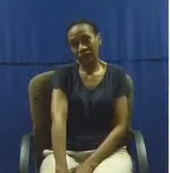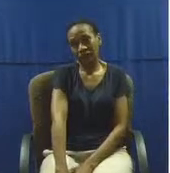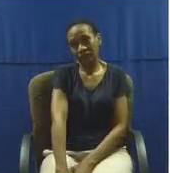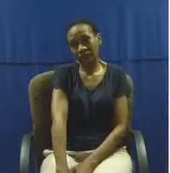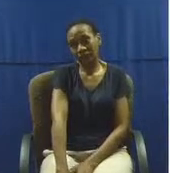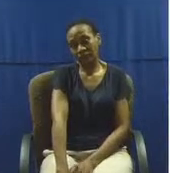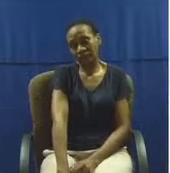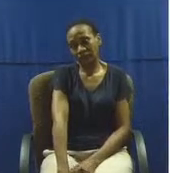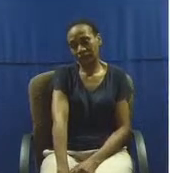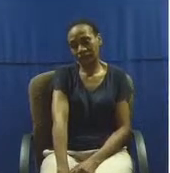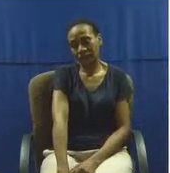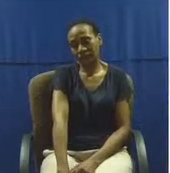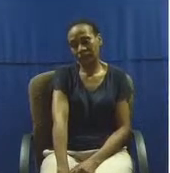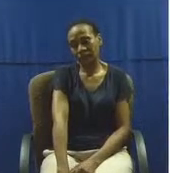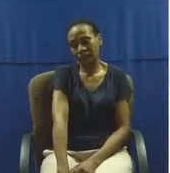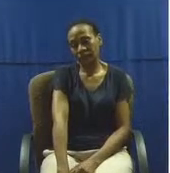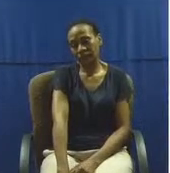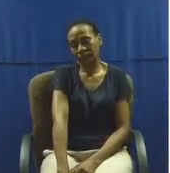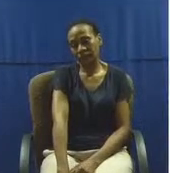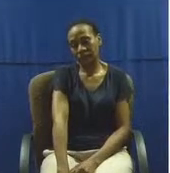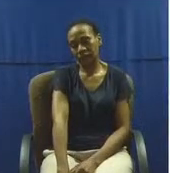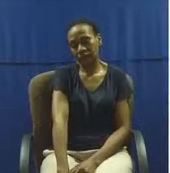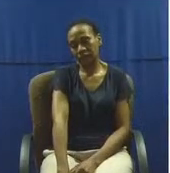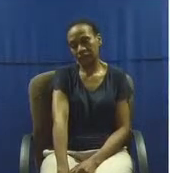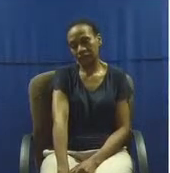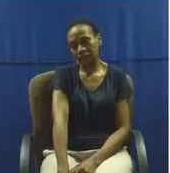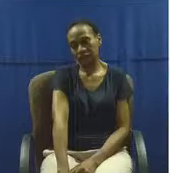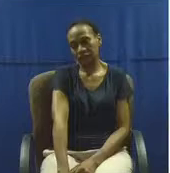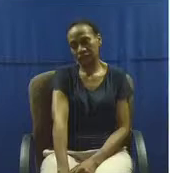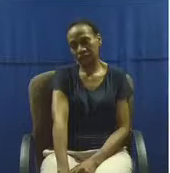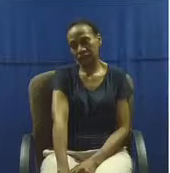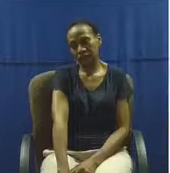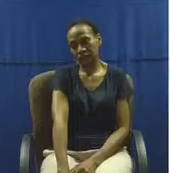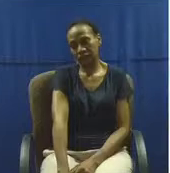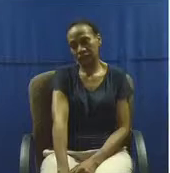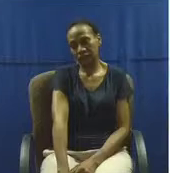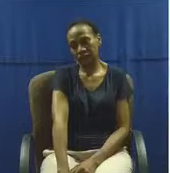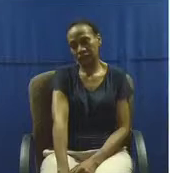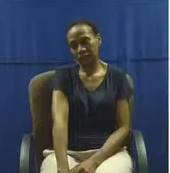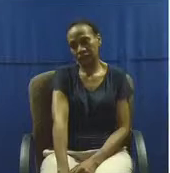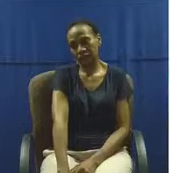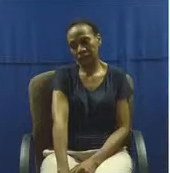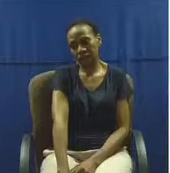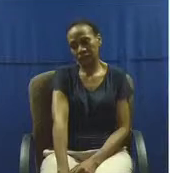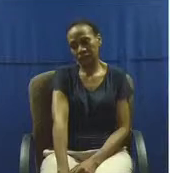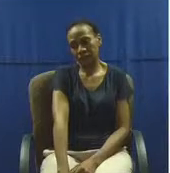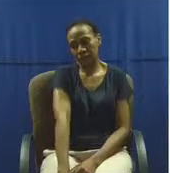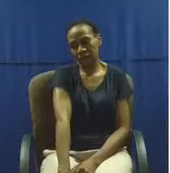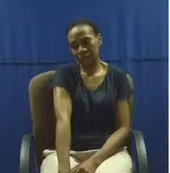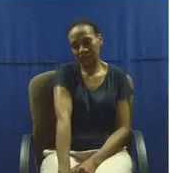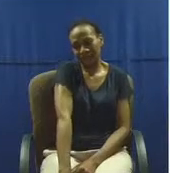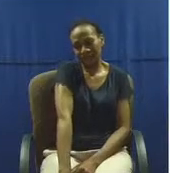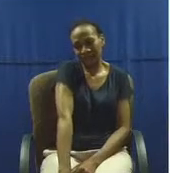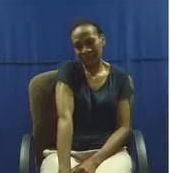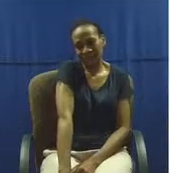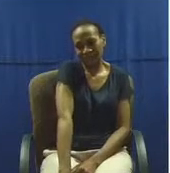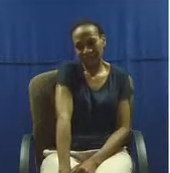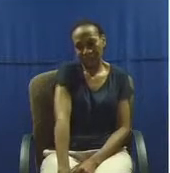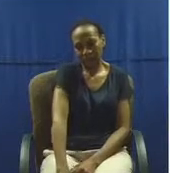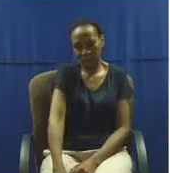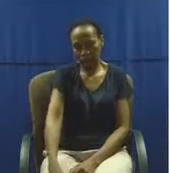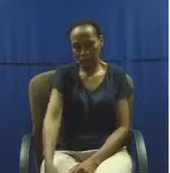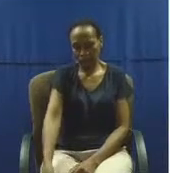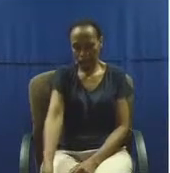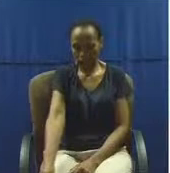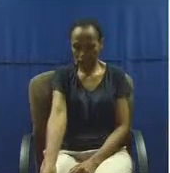in the townships. We've seen Professor Mohammed Tayo, University of Limpopo professor being killed,